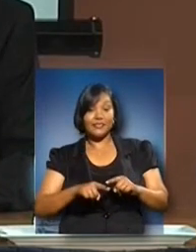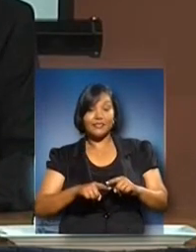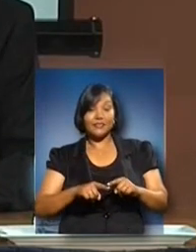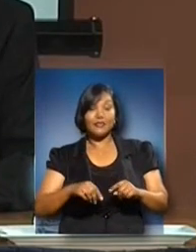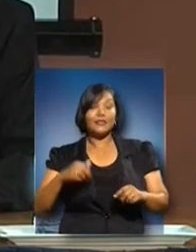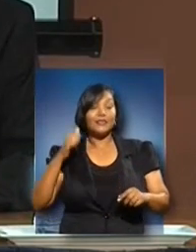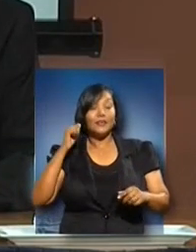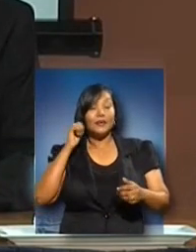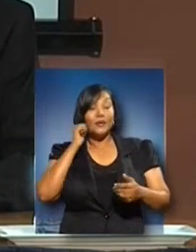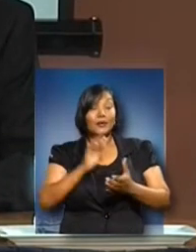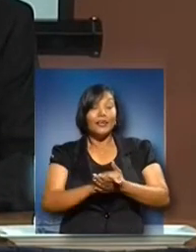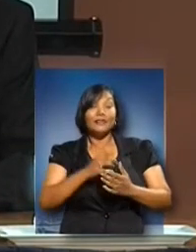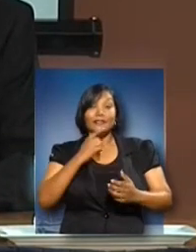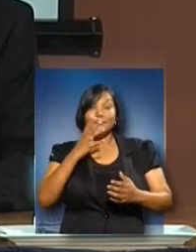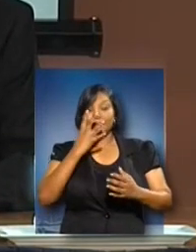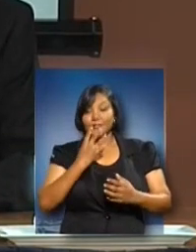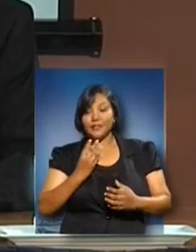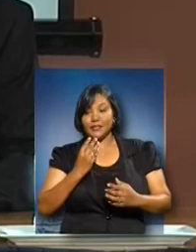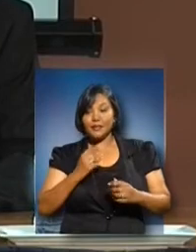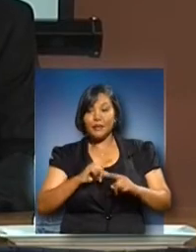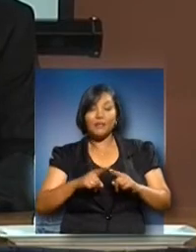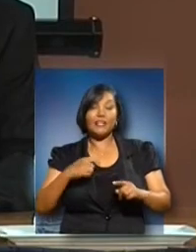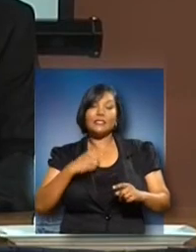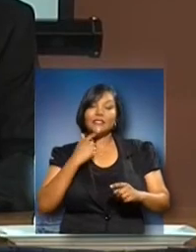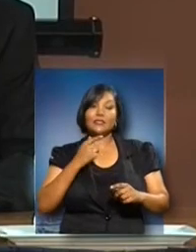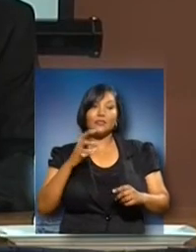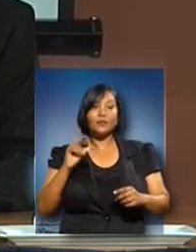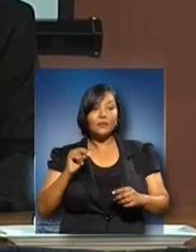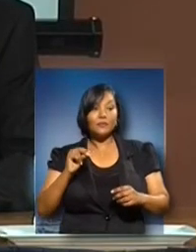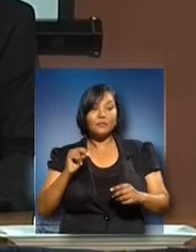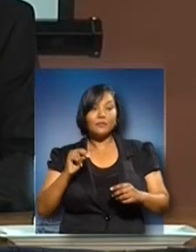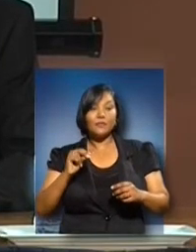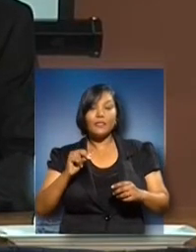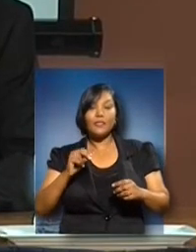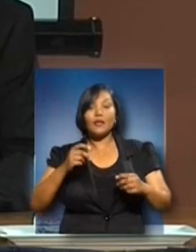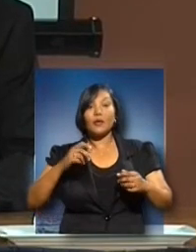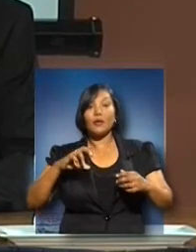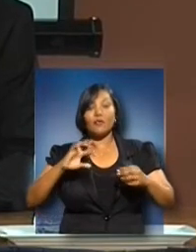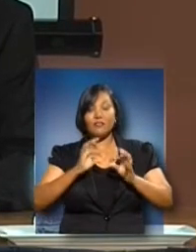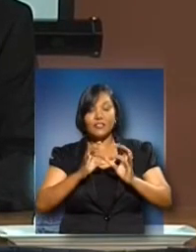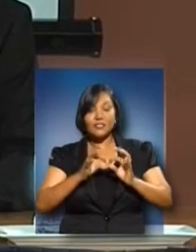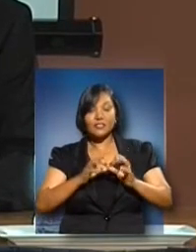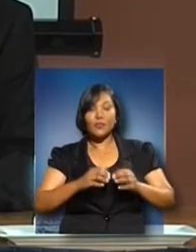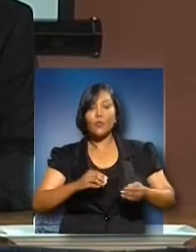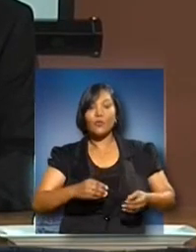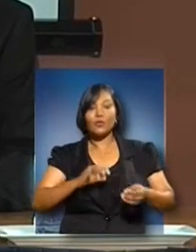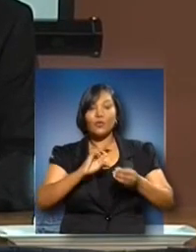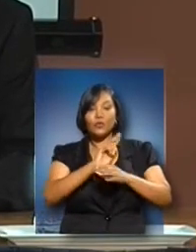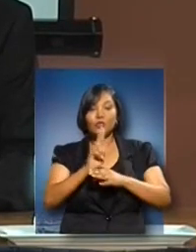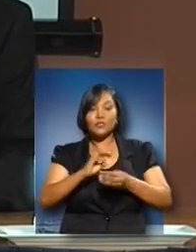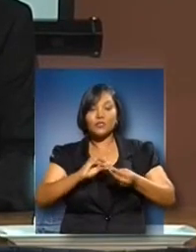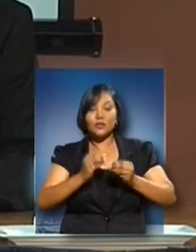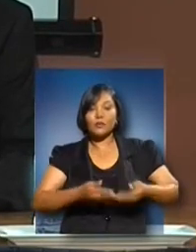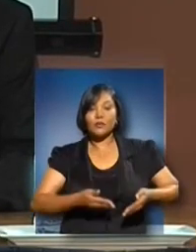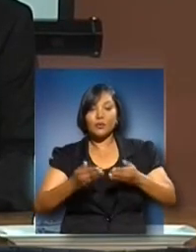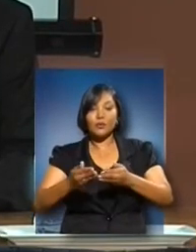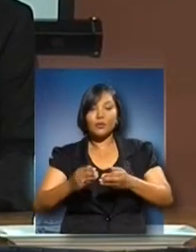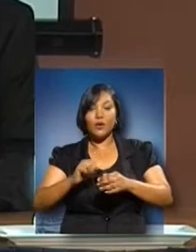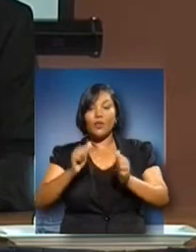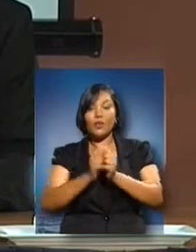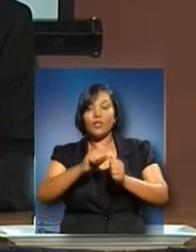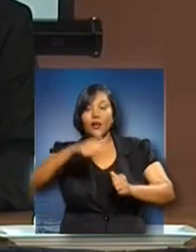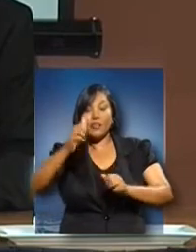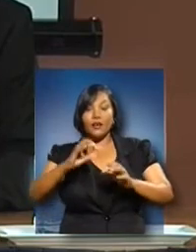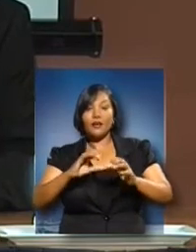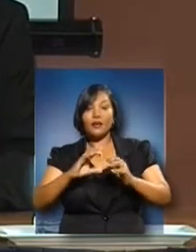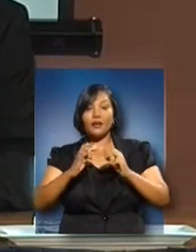me, oh, bad provider. I say, have a solution. Port the line with the other provider and